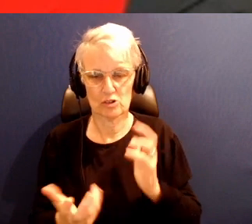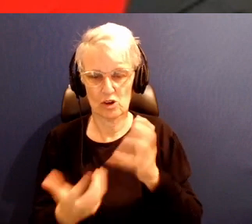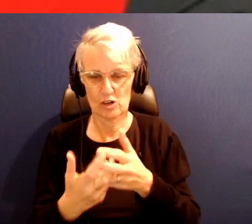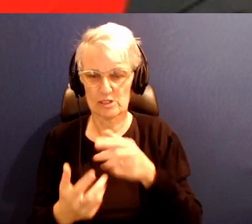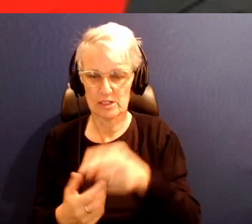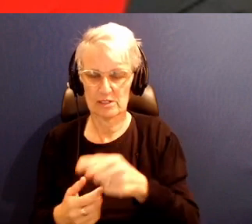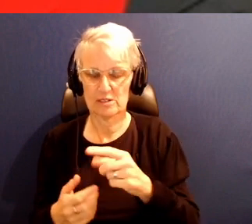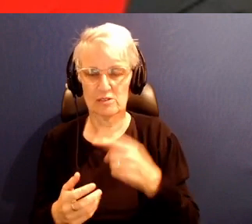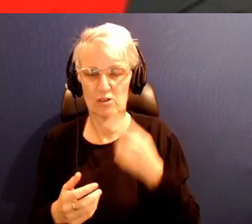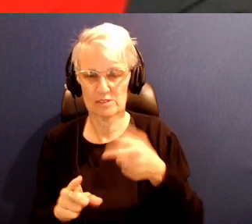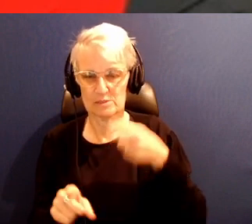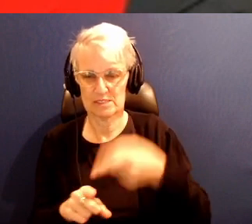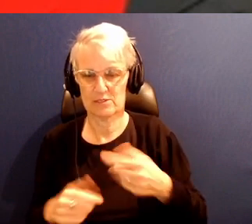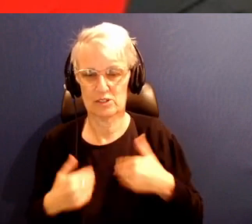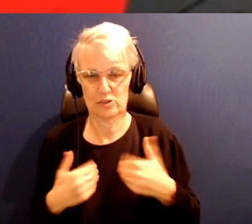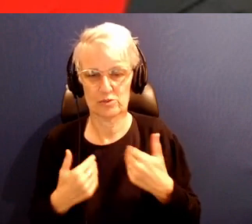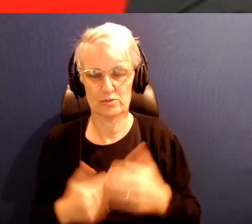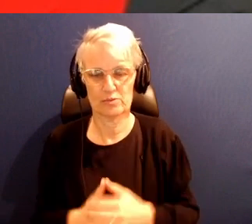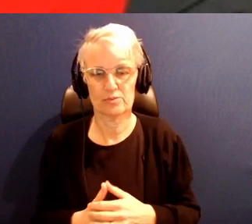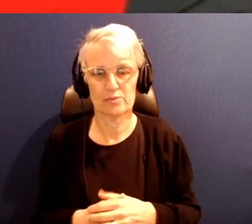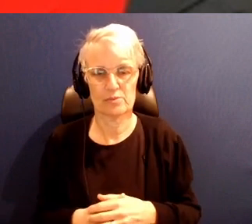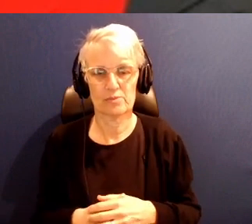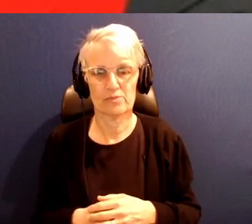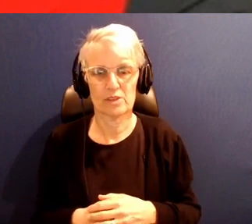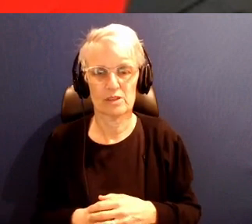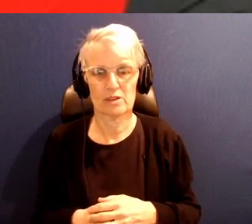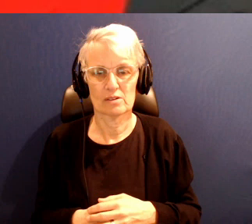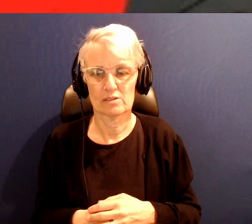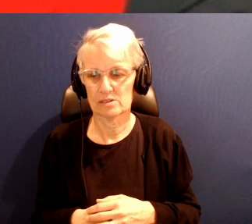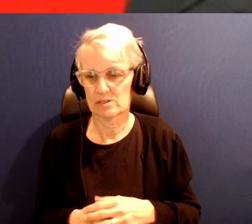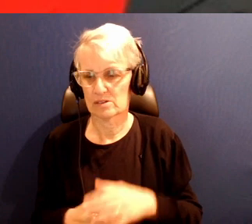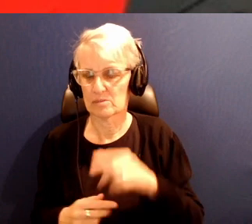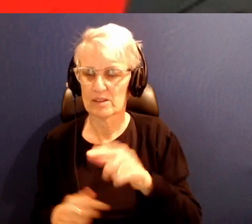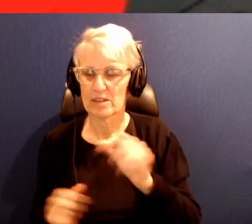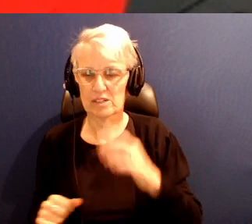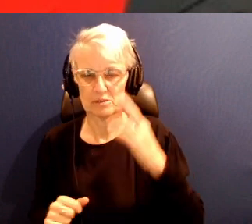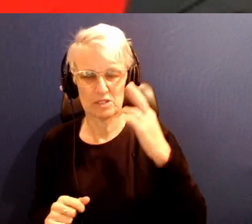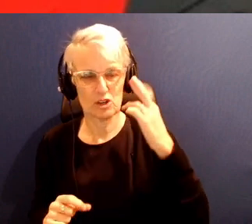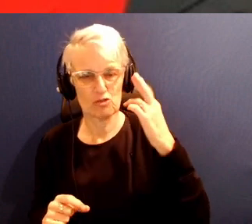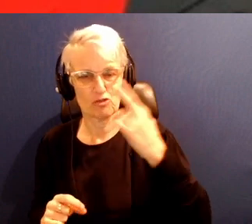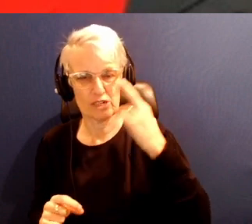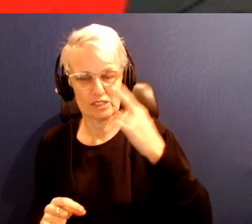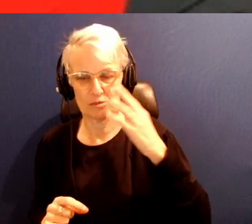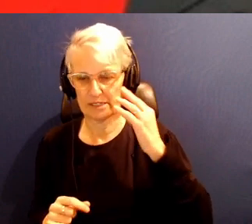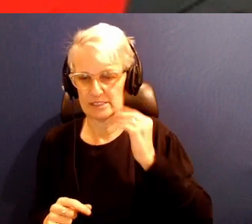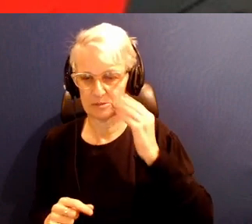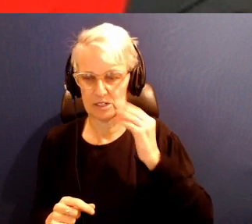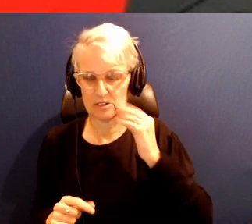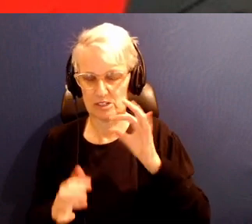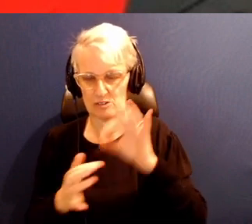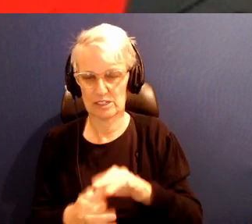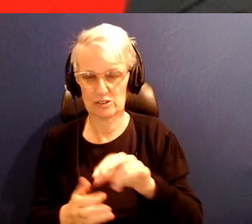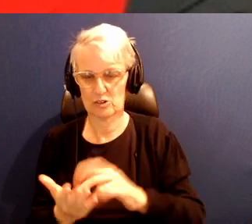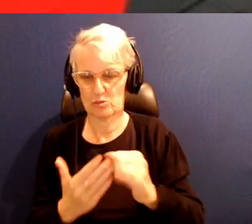the participation of certain youth. However, this must be based on reasonable expenses relevant to the